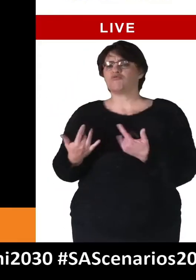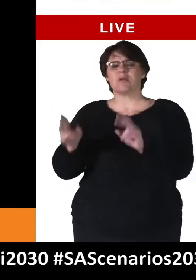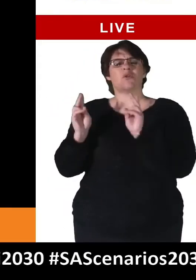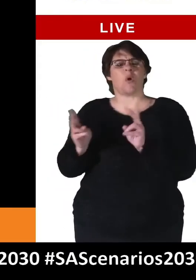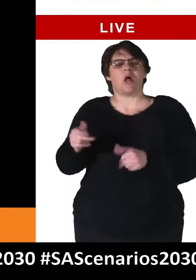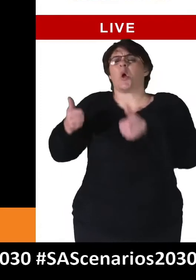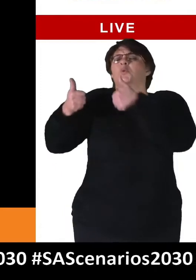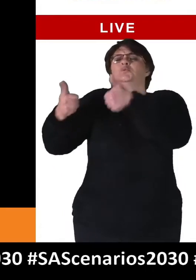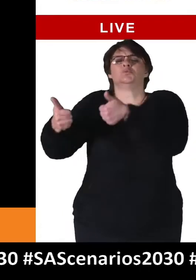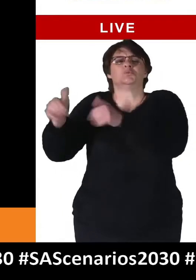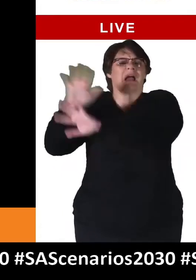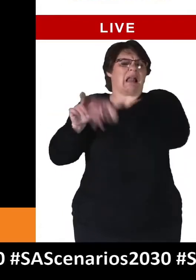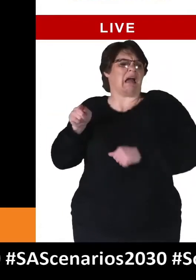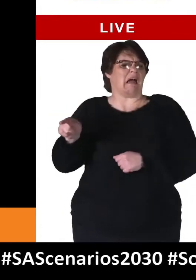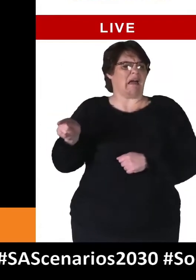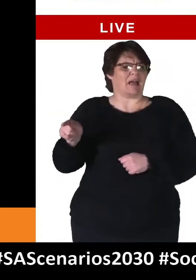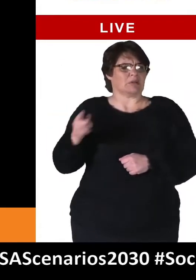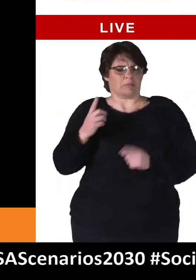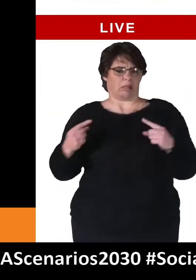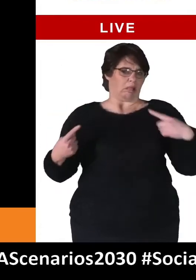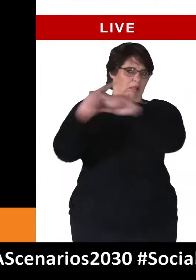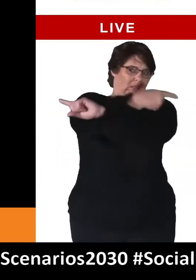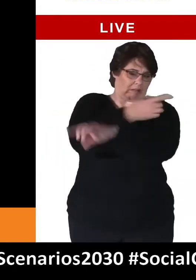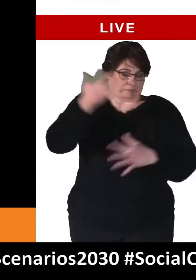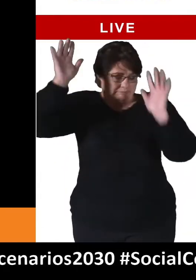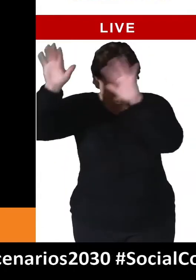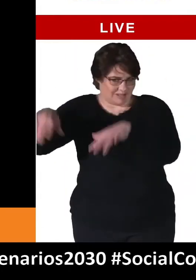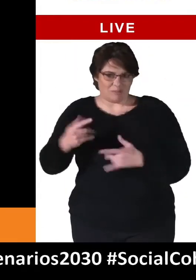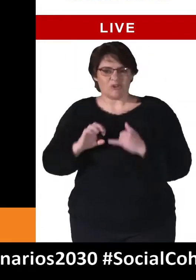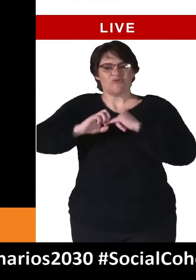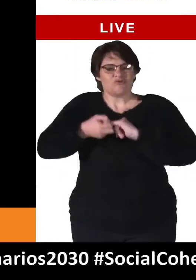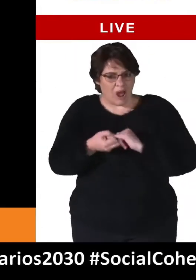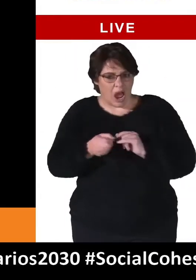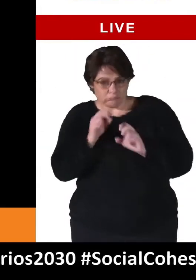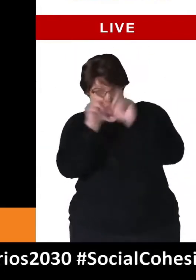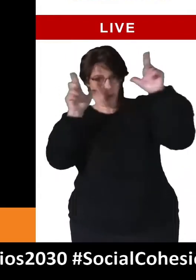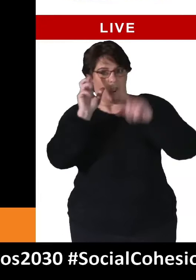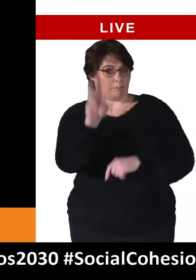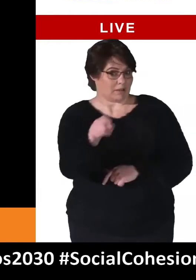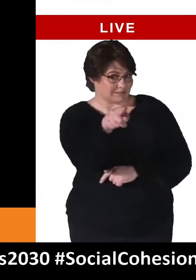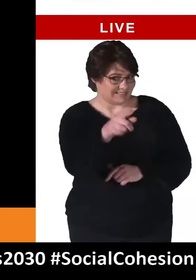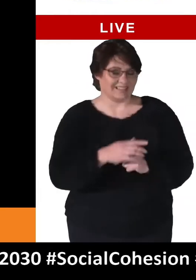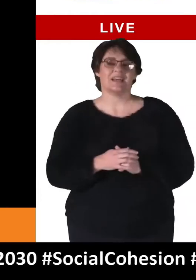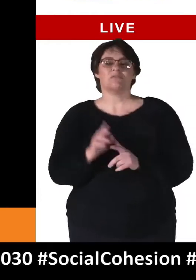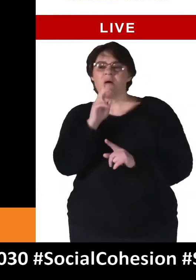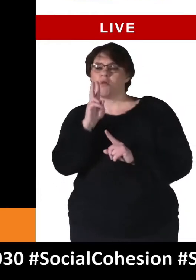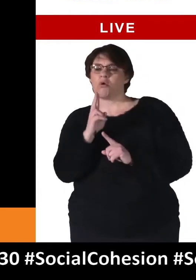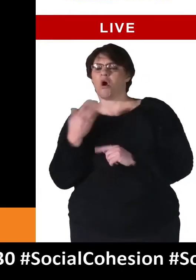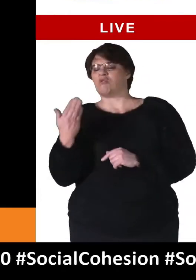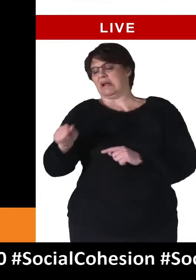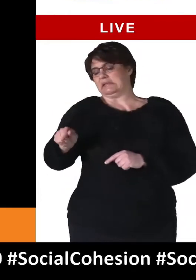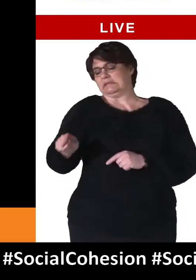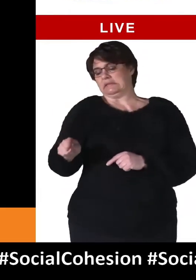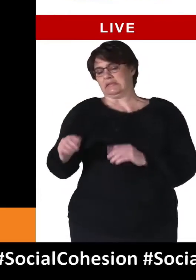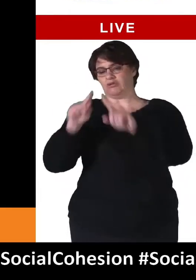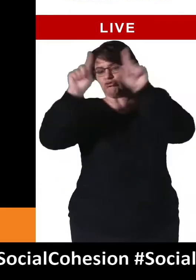the good color, so it's a bit counterintuitive, but we're trying to keep you on your toes. If you look down in the right-hand corner